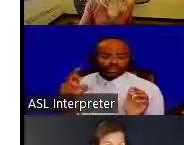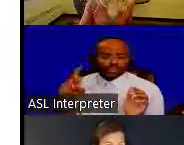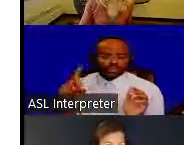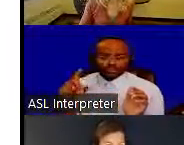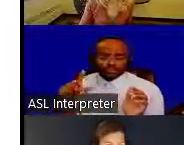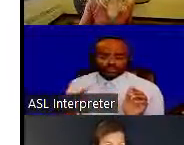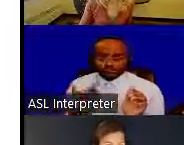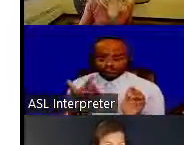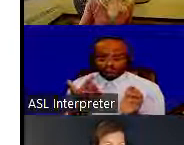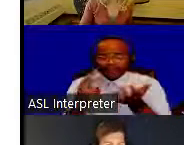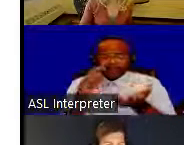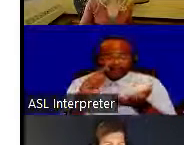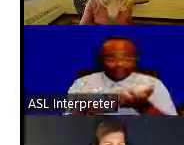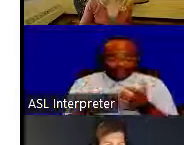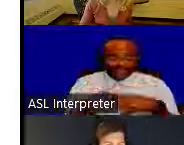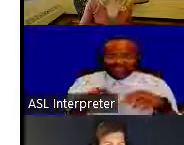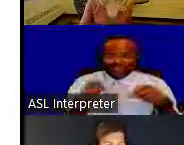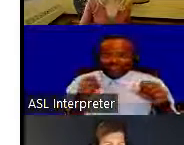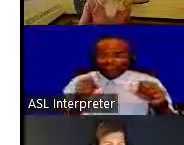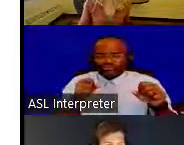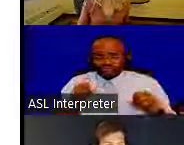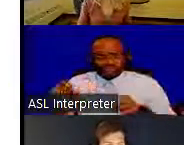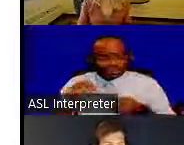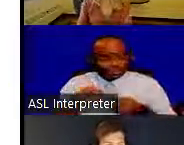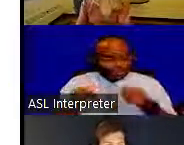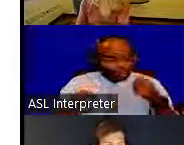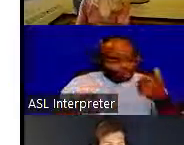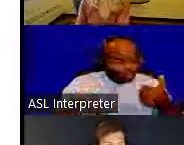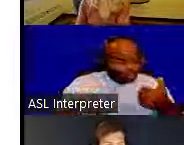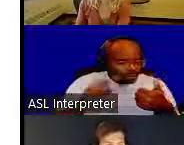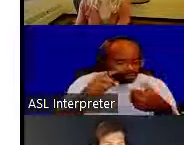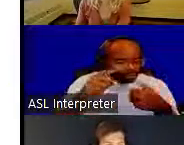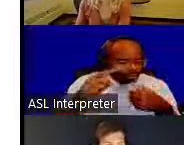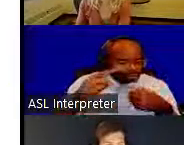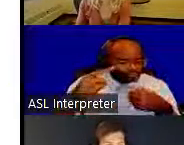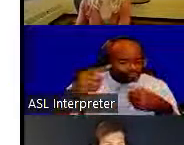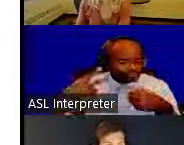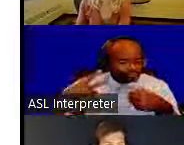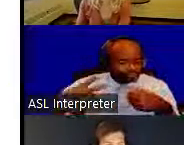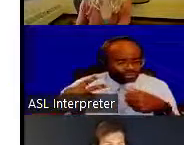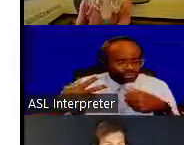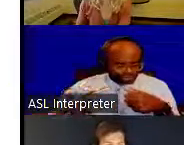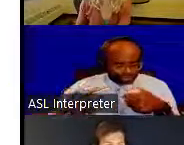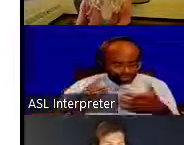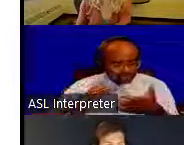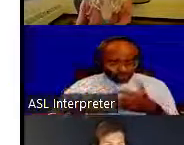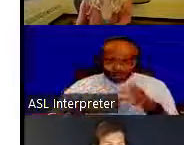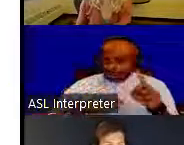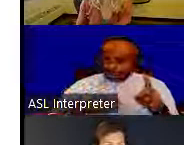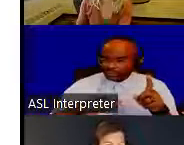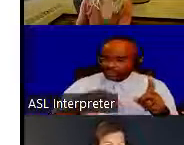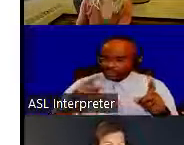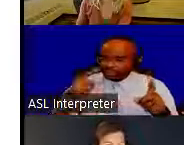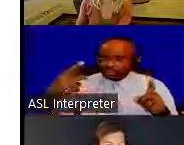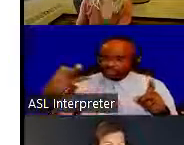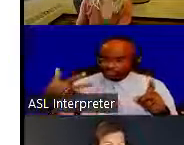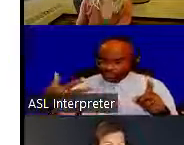in strategies 1, 2, and 3, and then